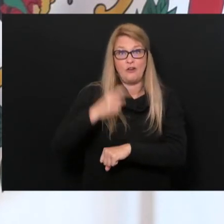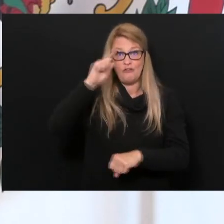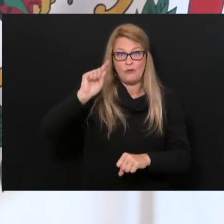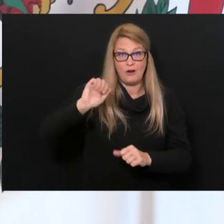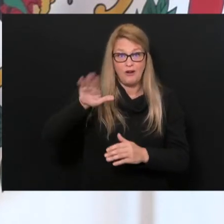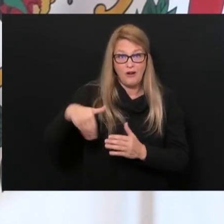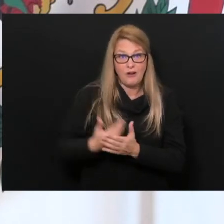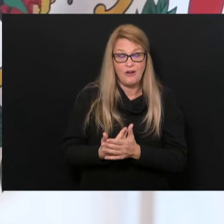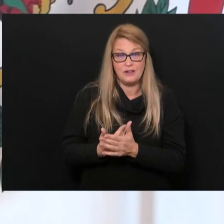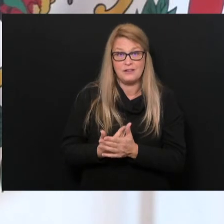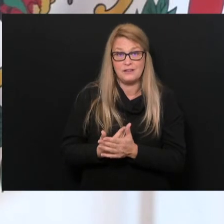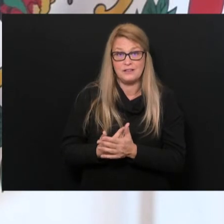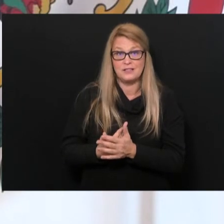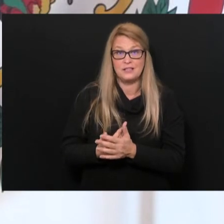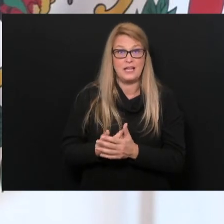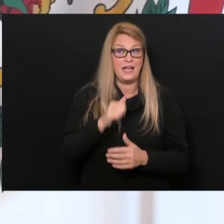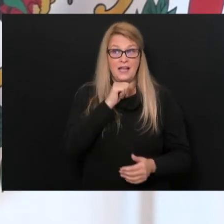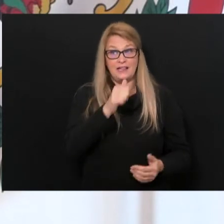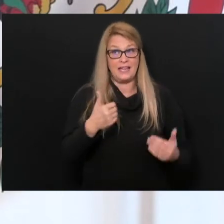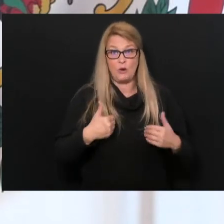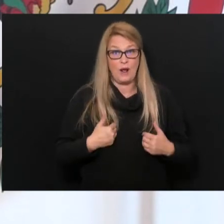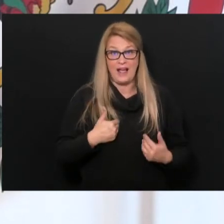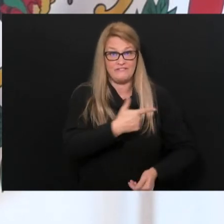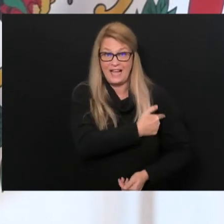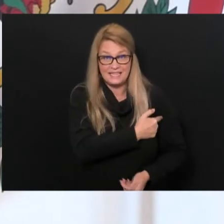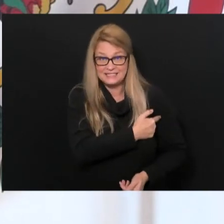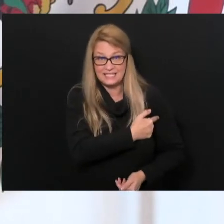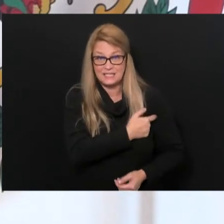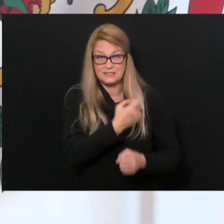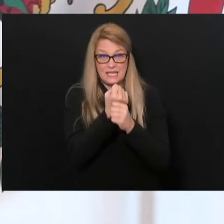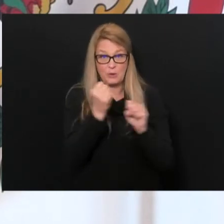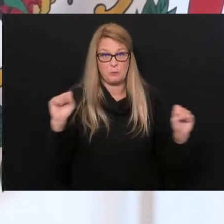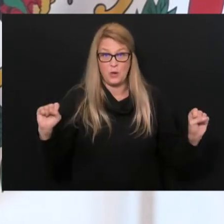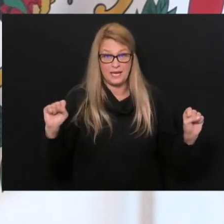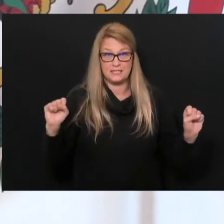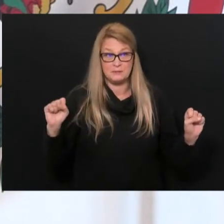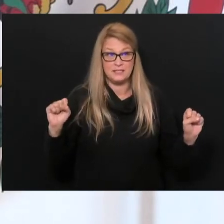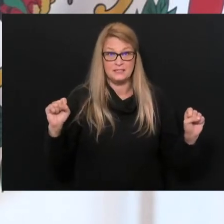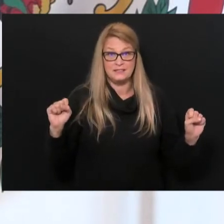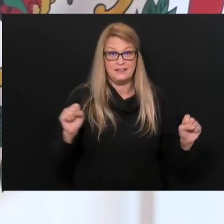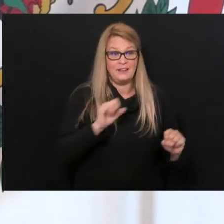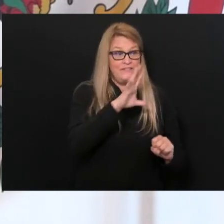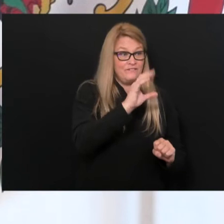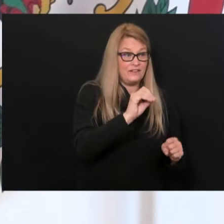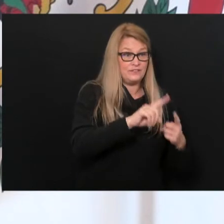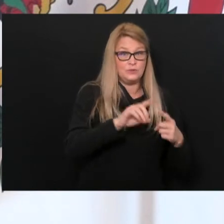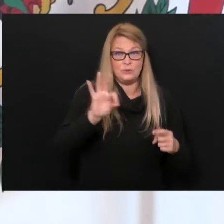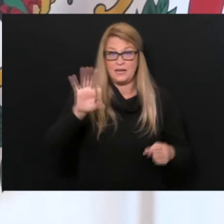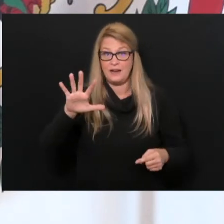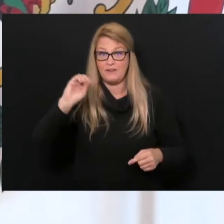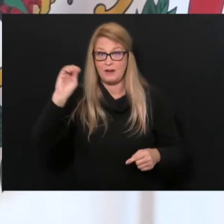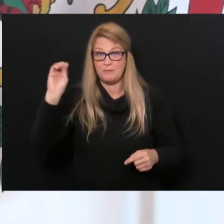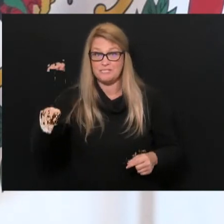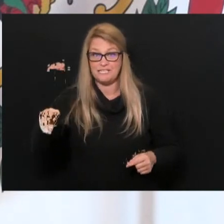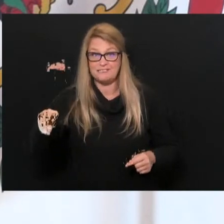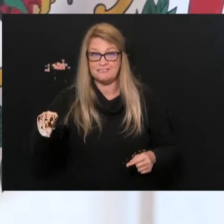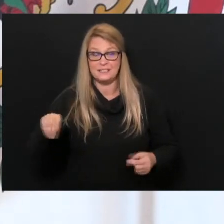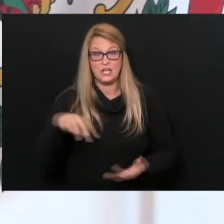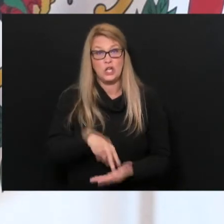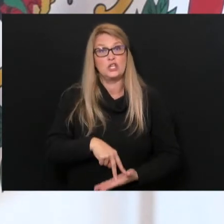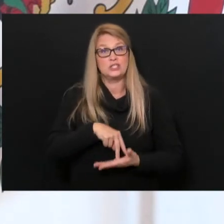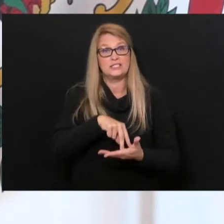us. And they don't have vaccines that are going to protect them to 50 or 95%. They're standing